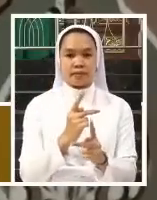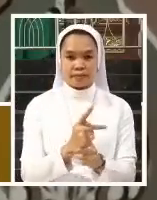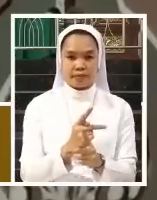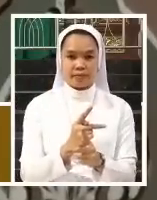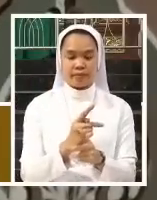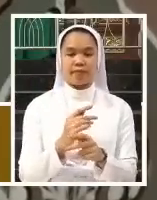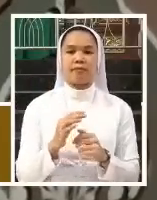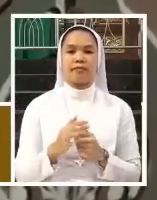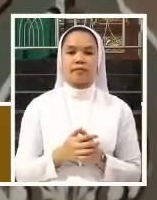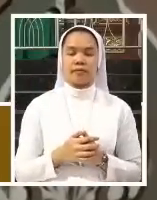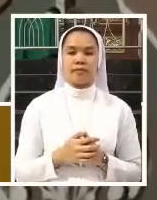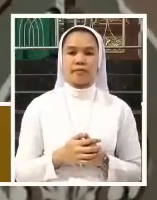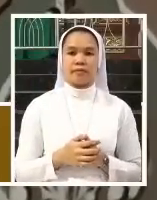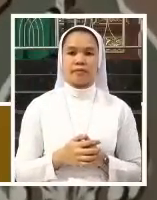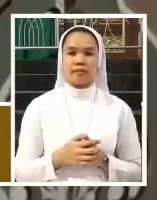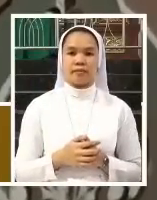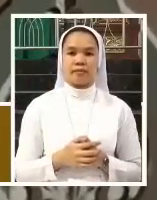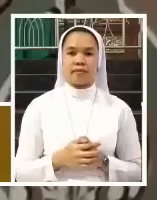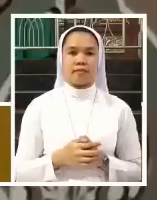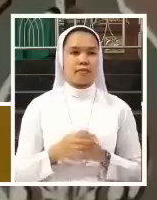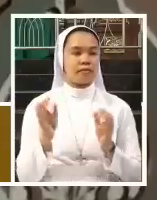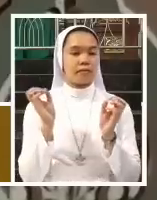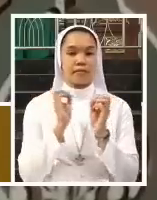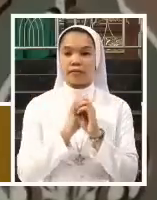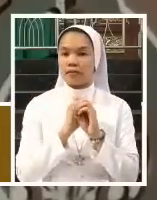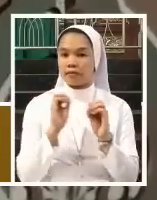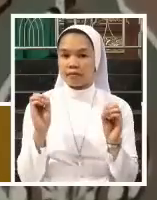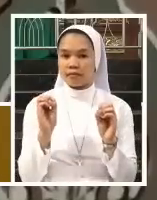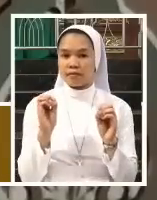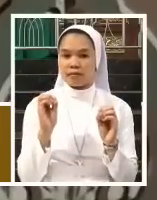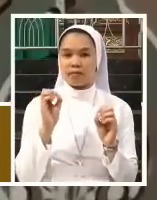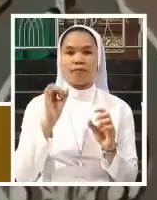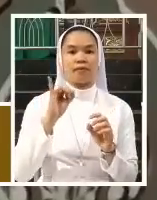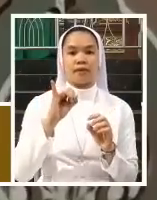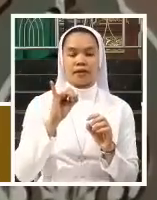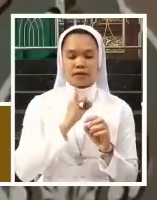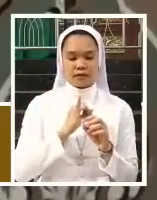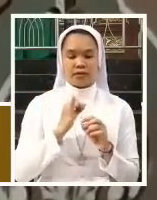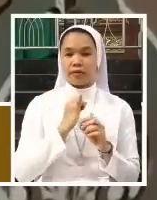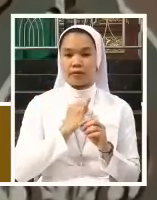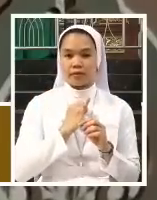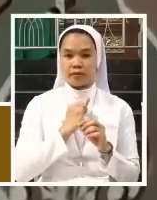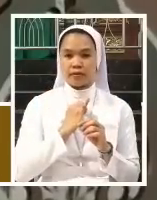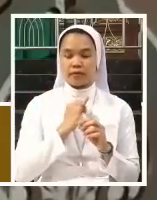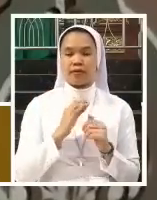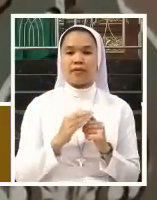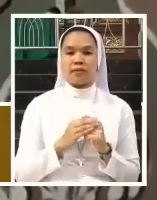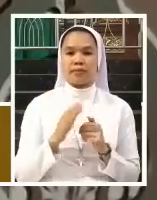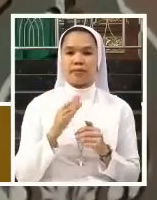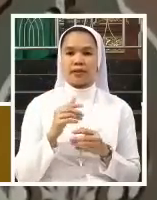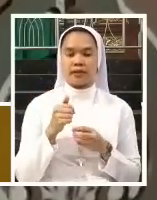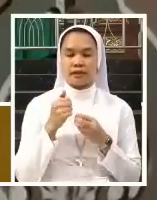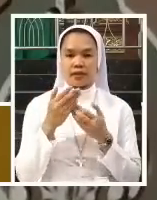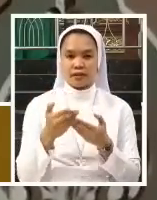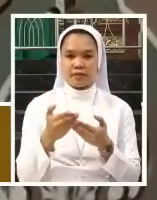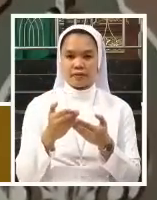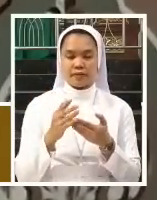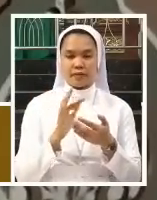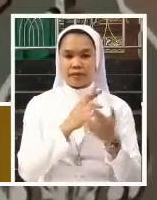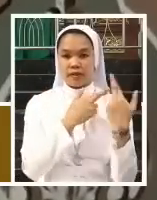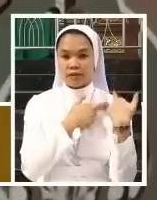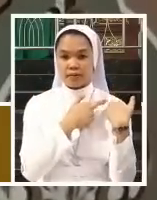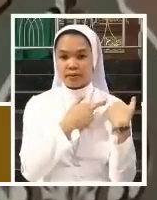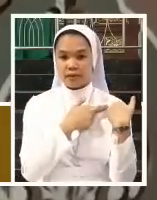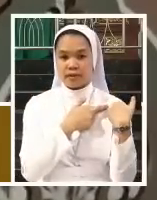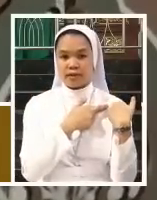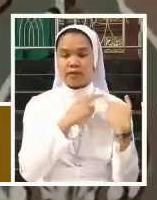them. Mayo man silang identity sa diri ninda na nagtawag sa inda kang poder na